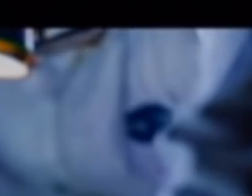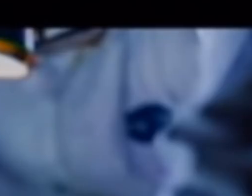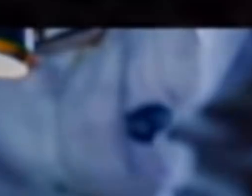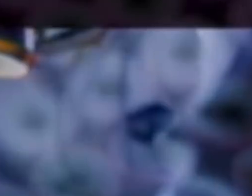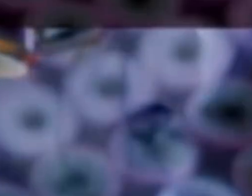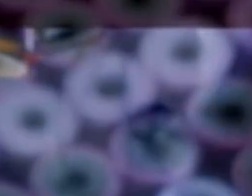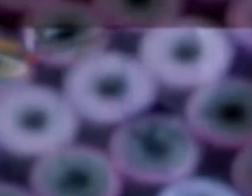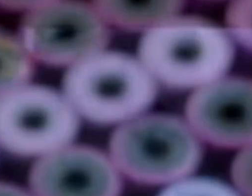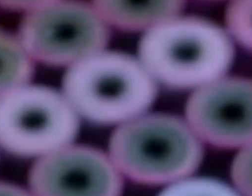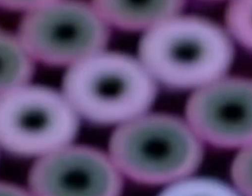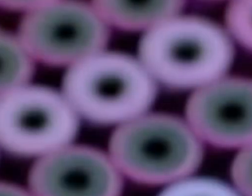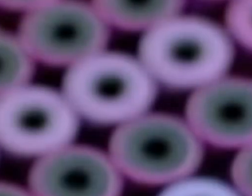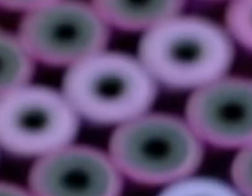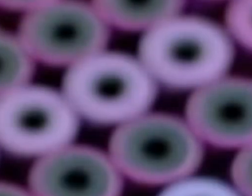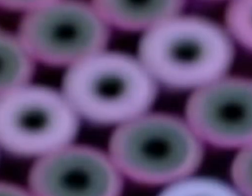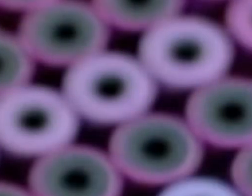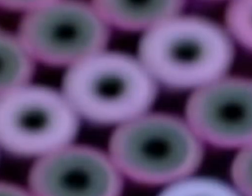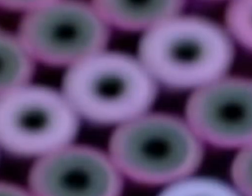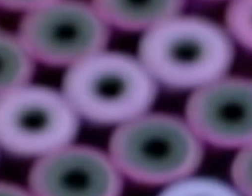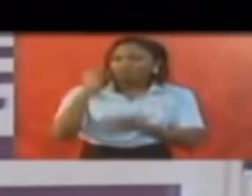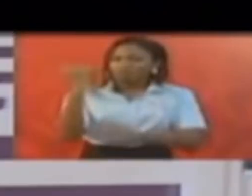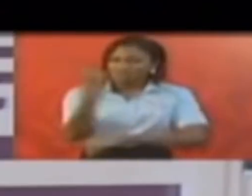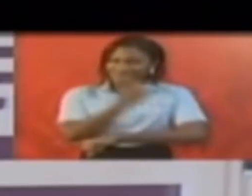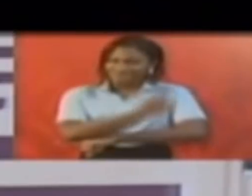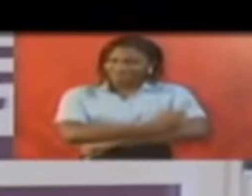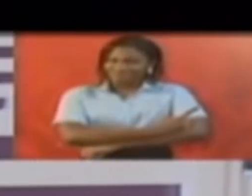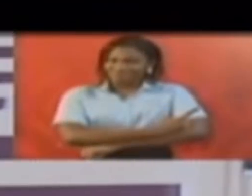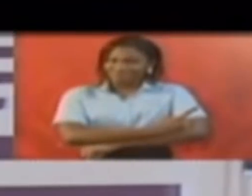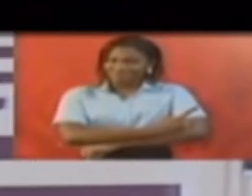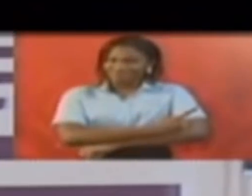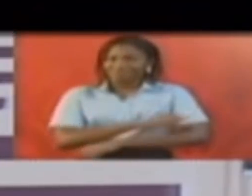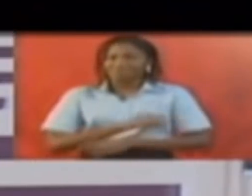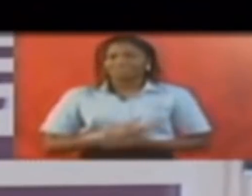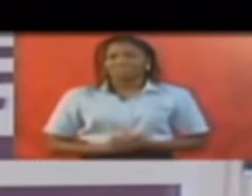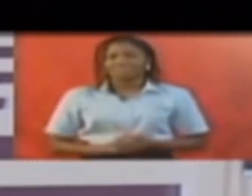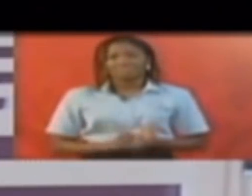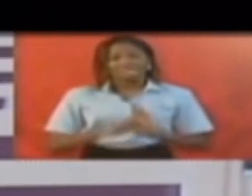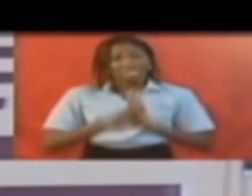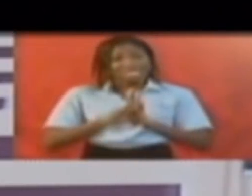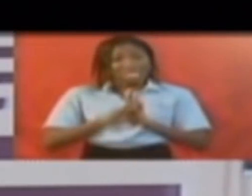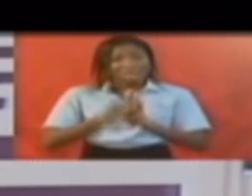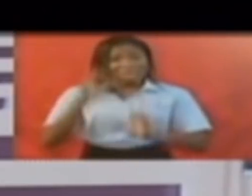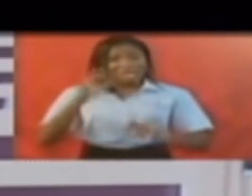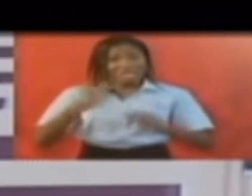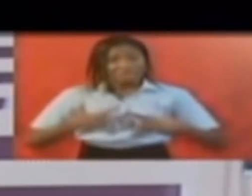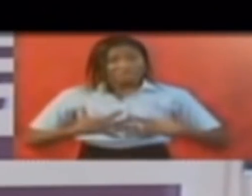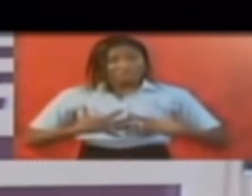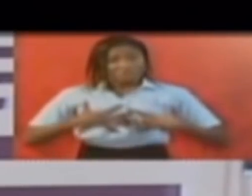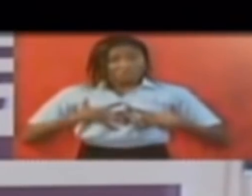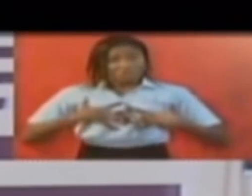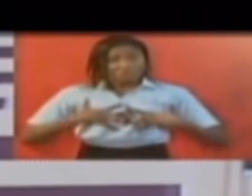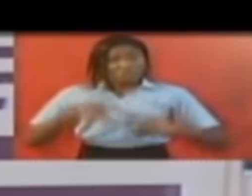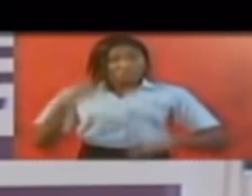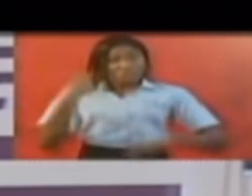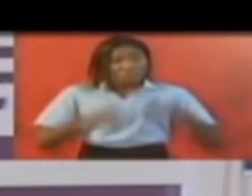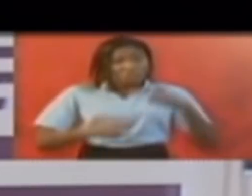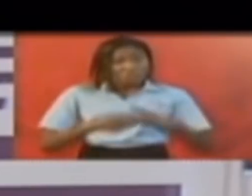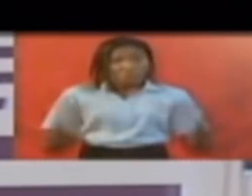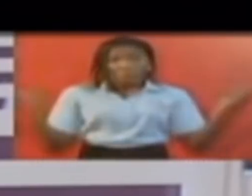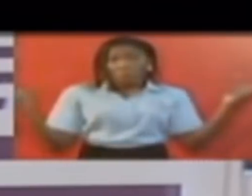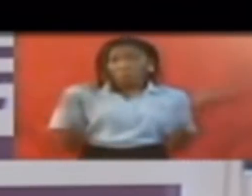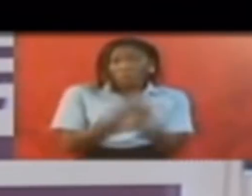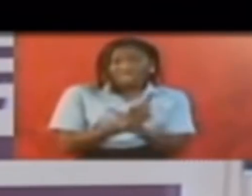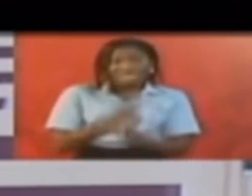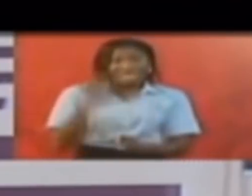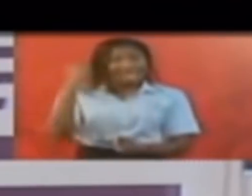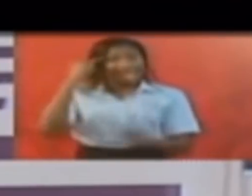these people be seen by a doctor urgently. Increasing shortness of breath, headaches, dizziness, being